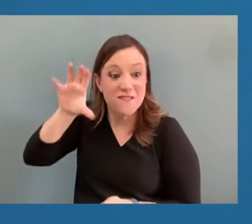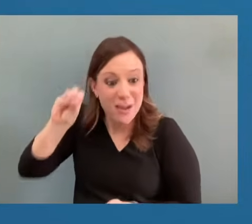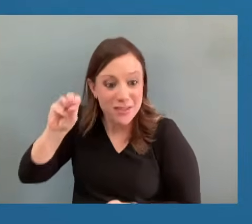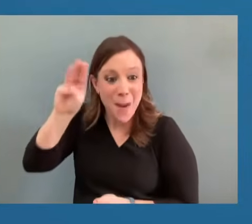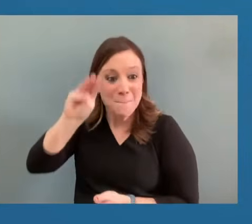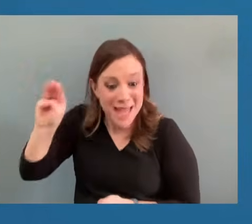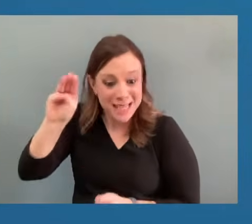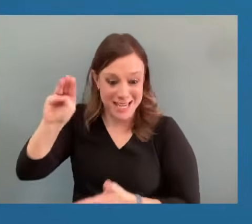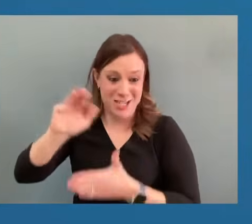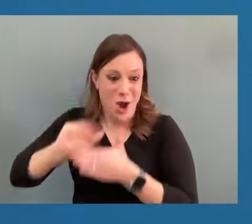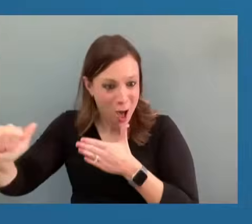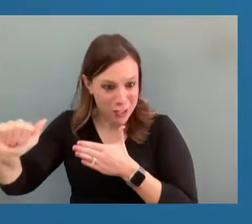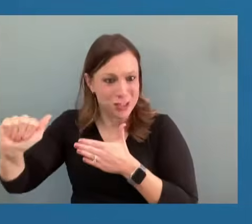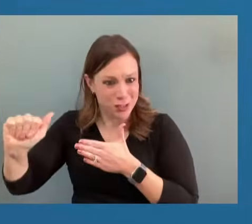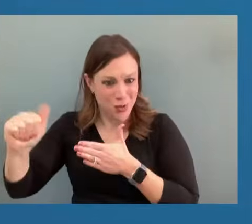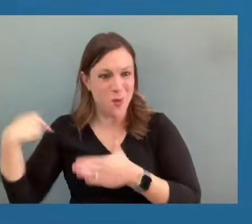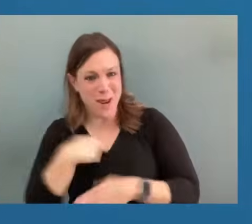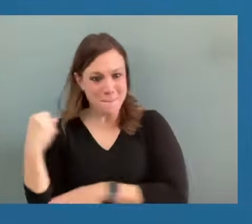million.